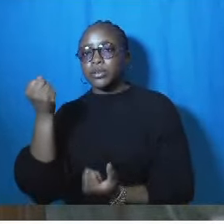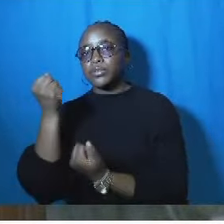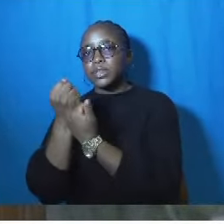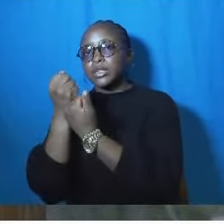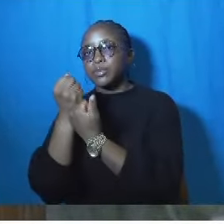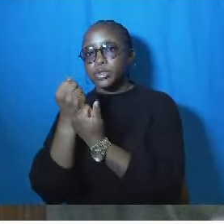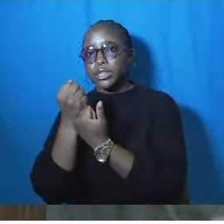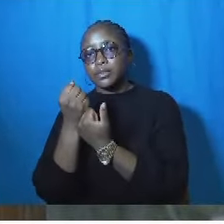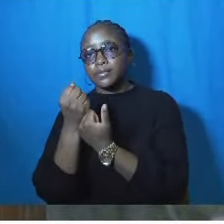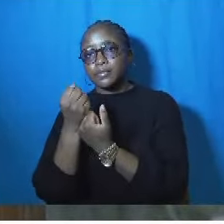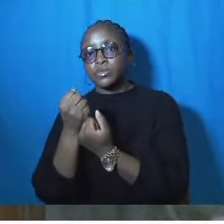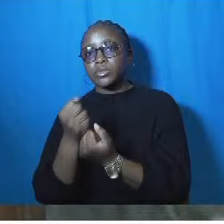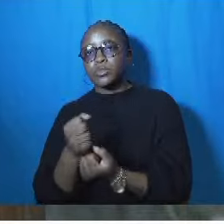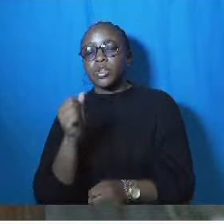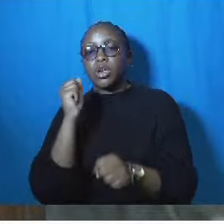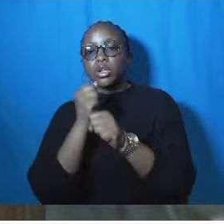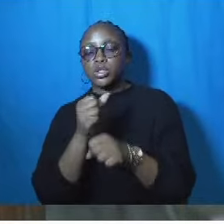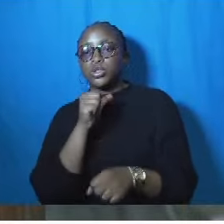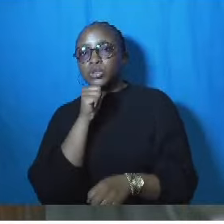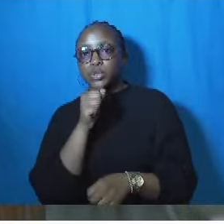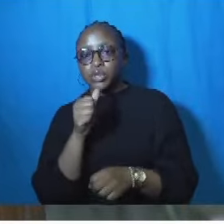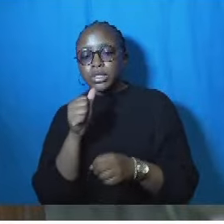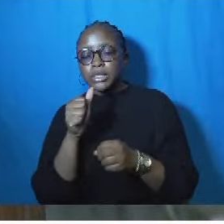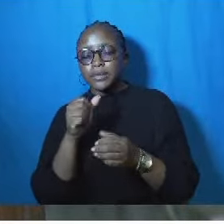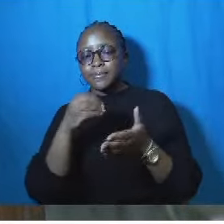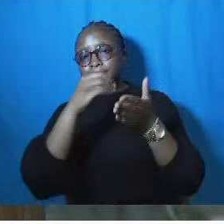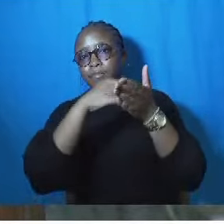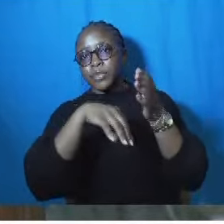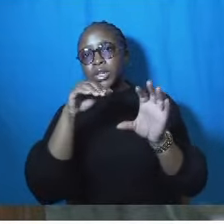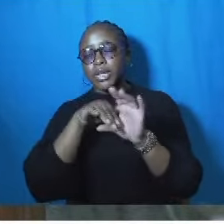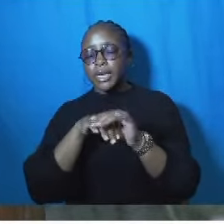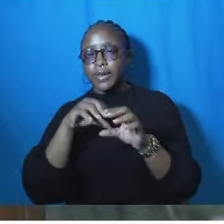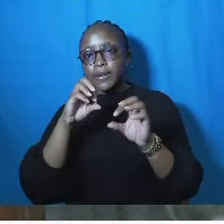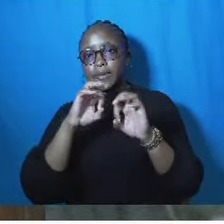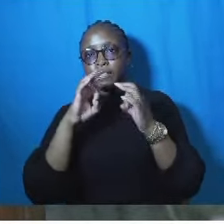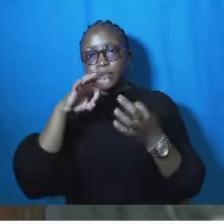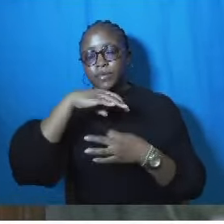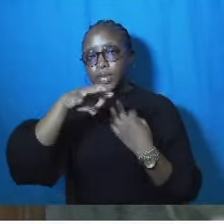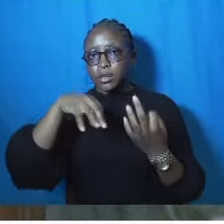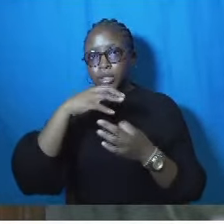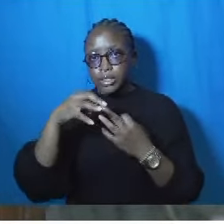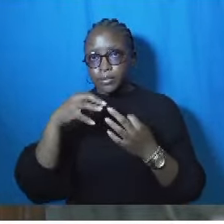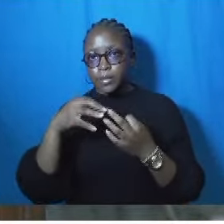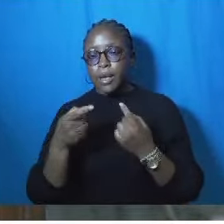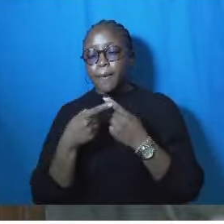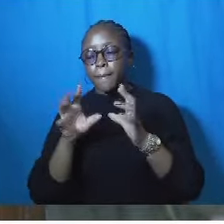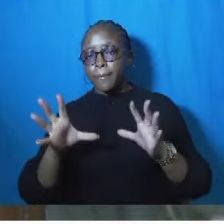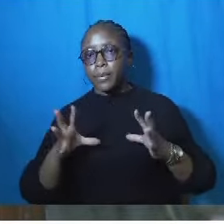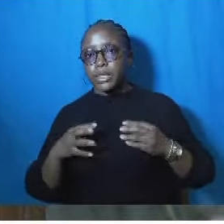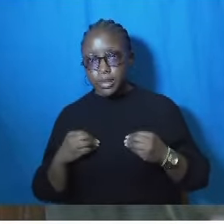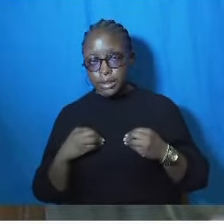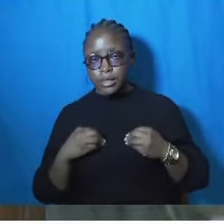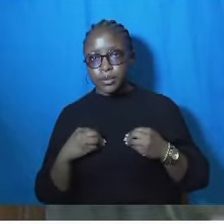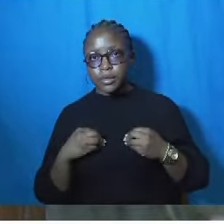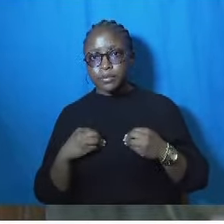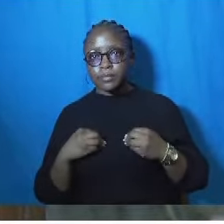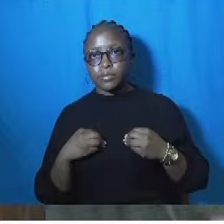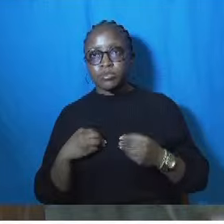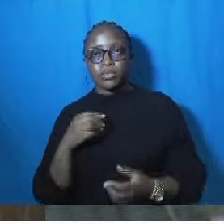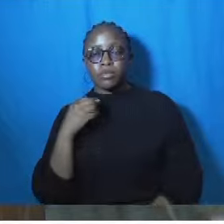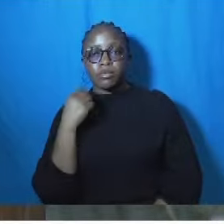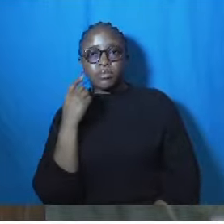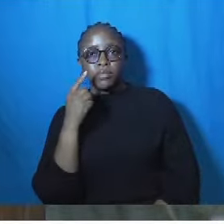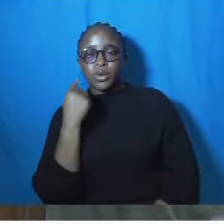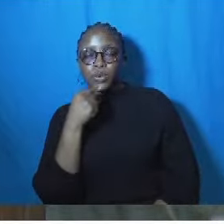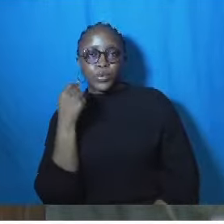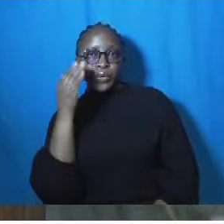not rule them out of the fellowship. Rather, bear with them. Who knows?